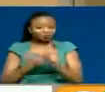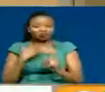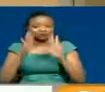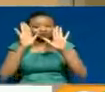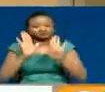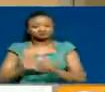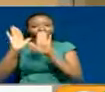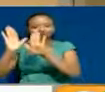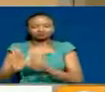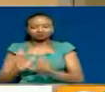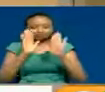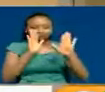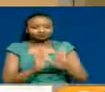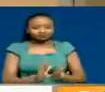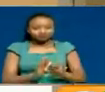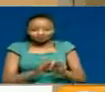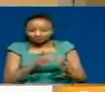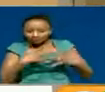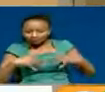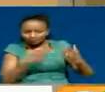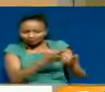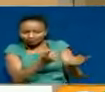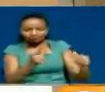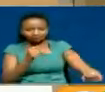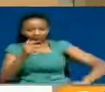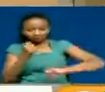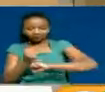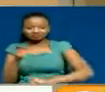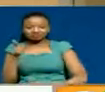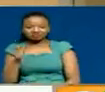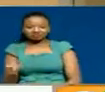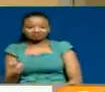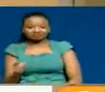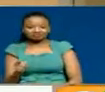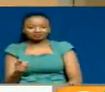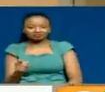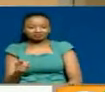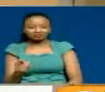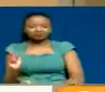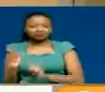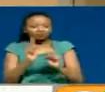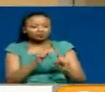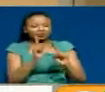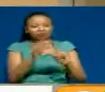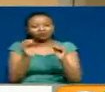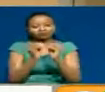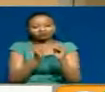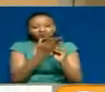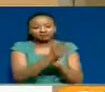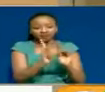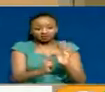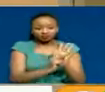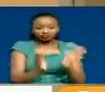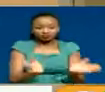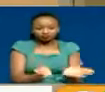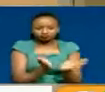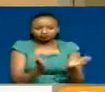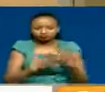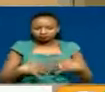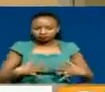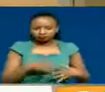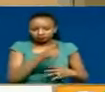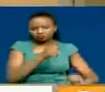parts from Wiper leader Kalonzo Musyoka. Ruto, who held a series of meetings in Kitui County, drummed up support for the UDA